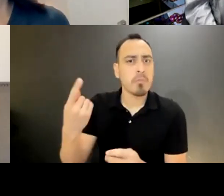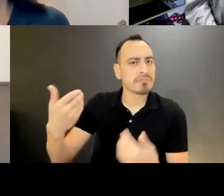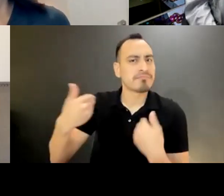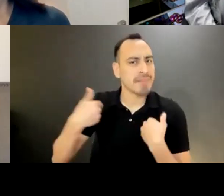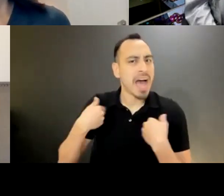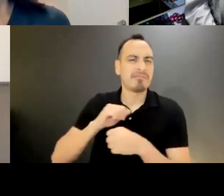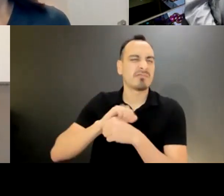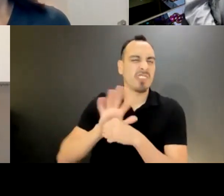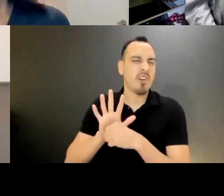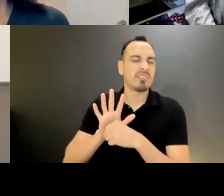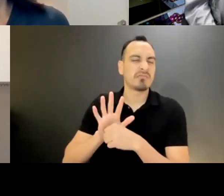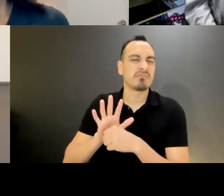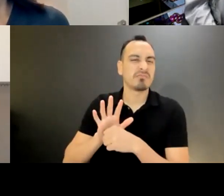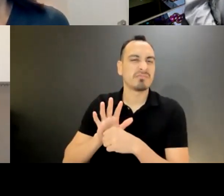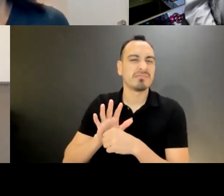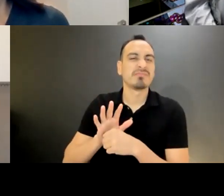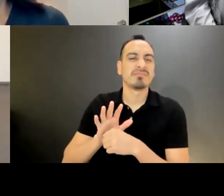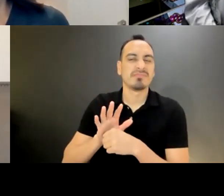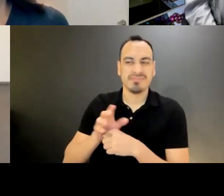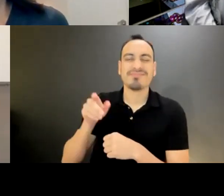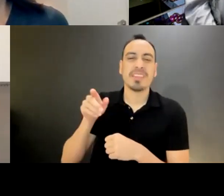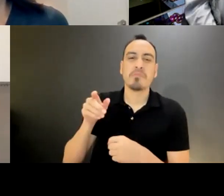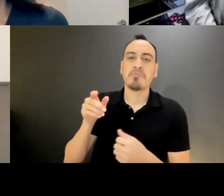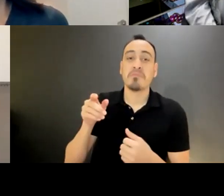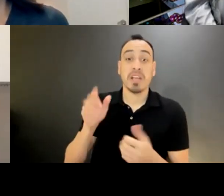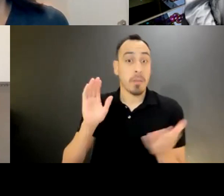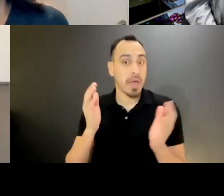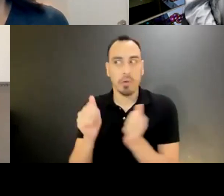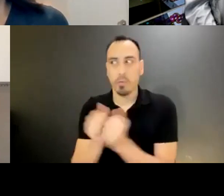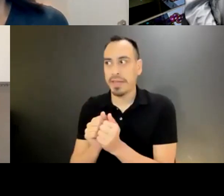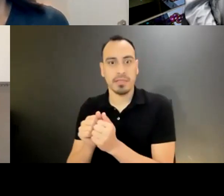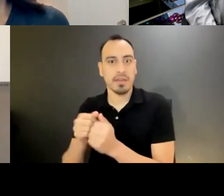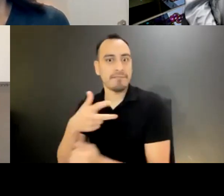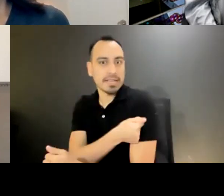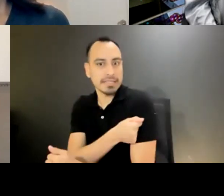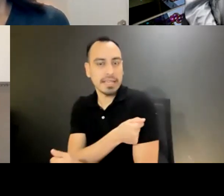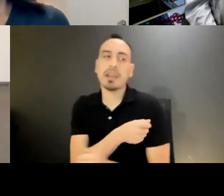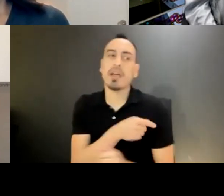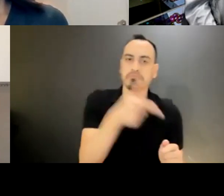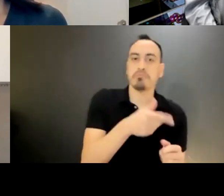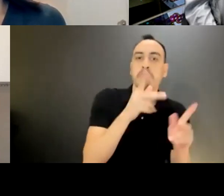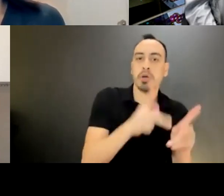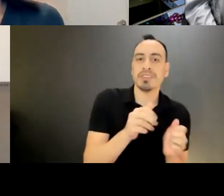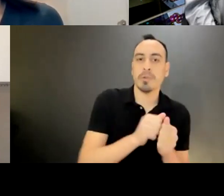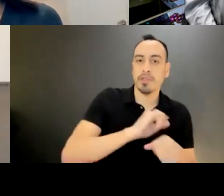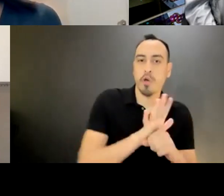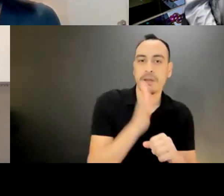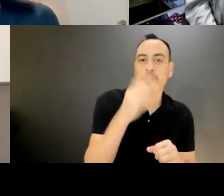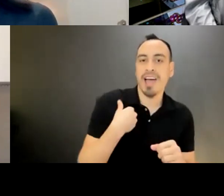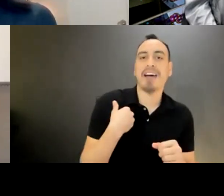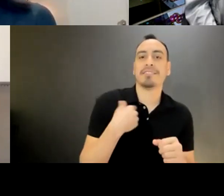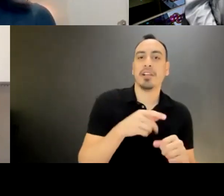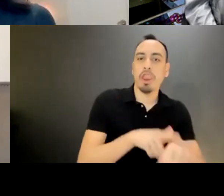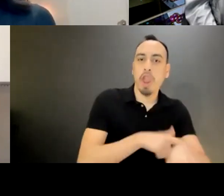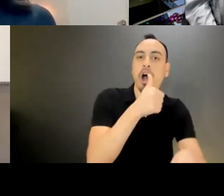COVID are way more likely to have long-term complications than anybody getting a vaccine, right? It's not